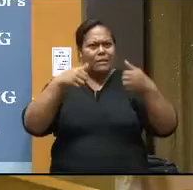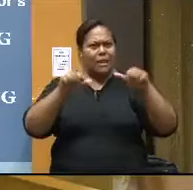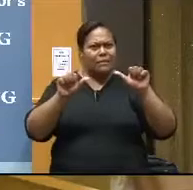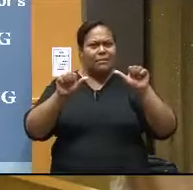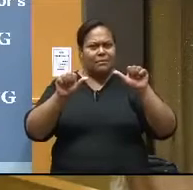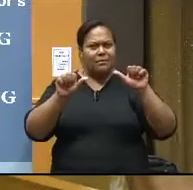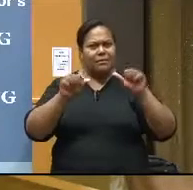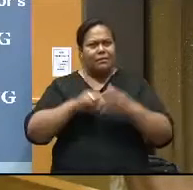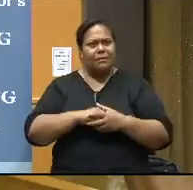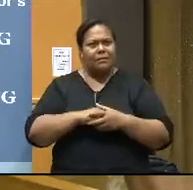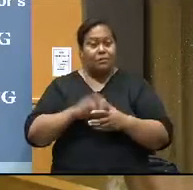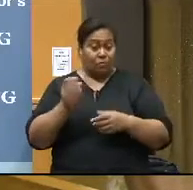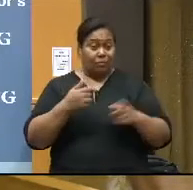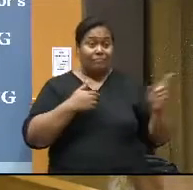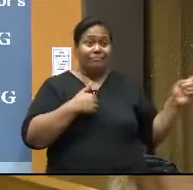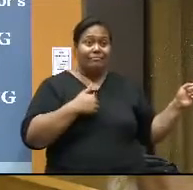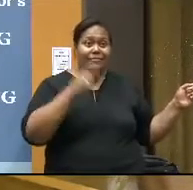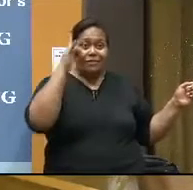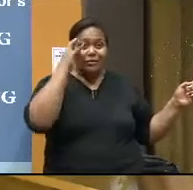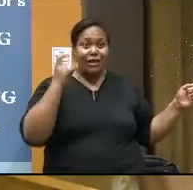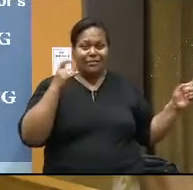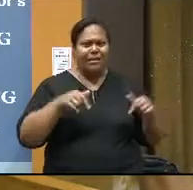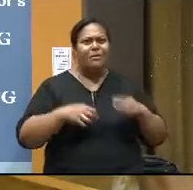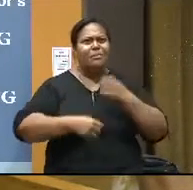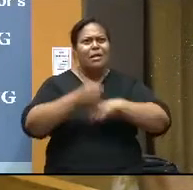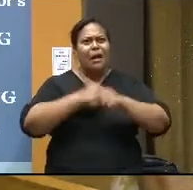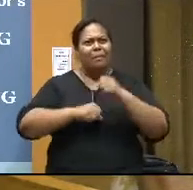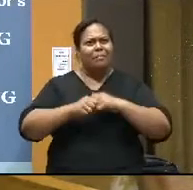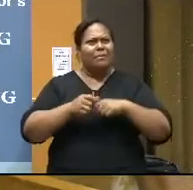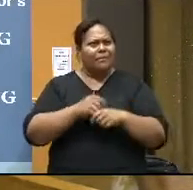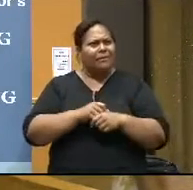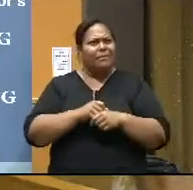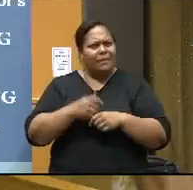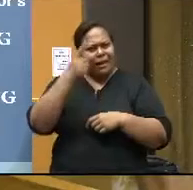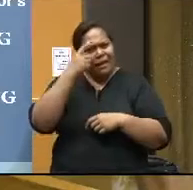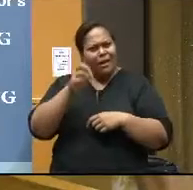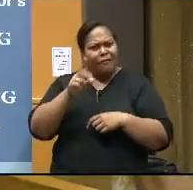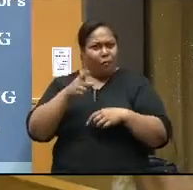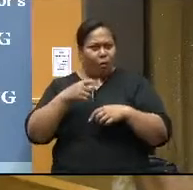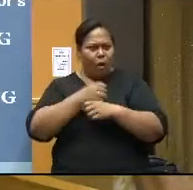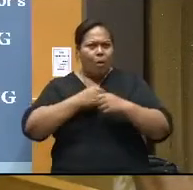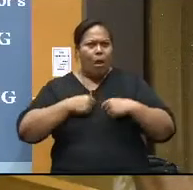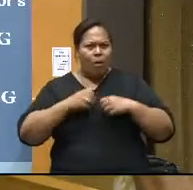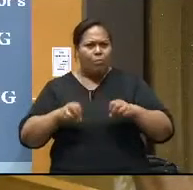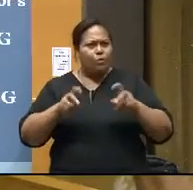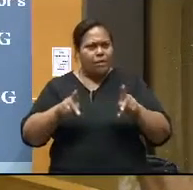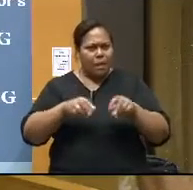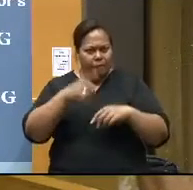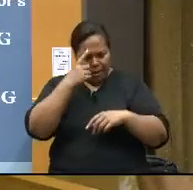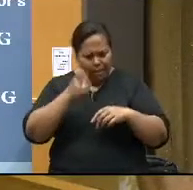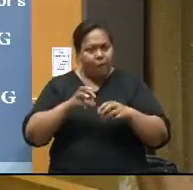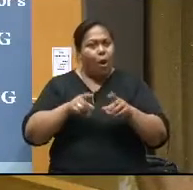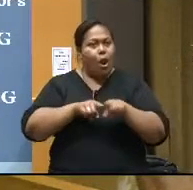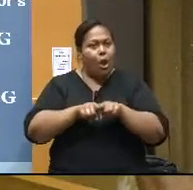And I suggest that this become an initiative in our learning and teaching, because if you set up a vision, then you